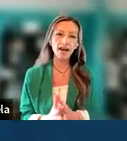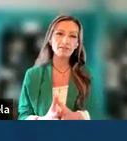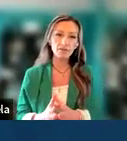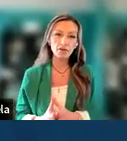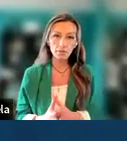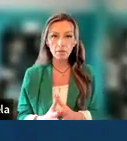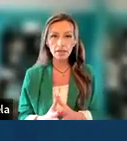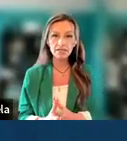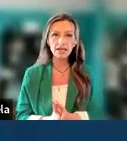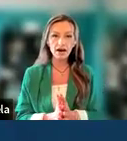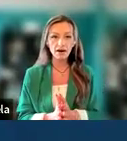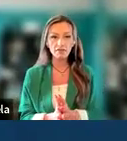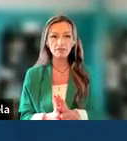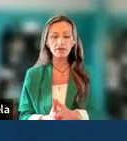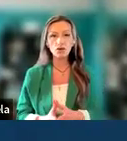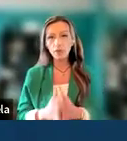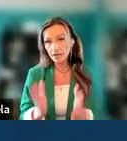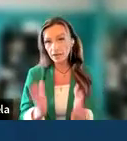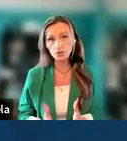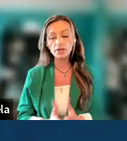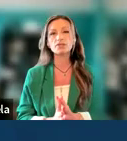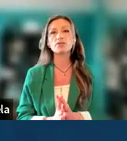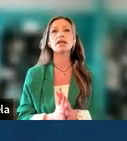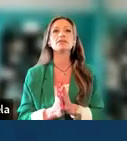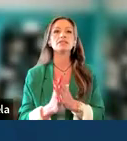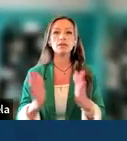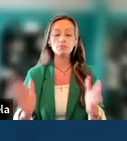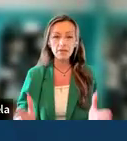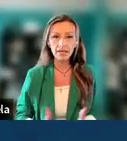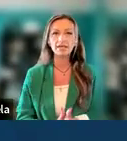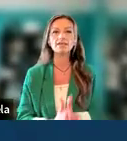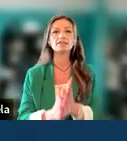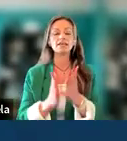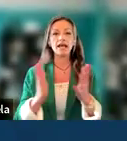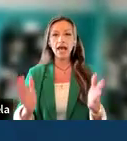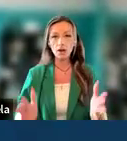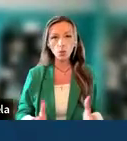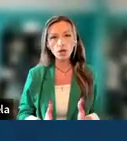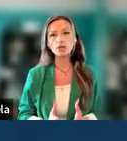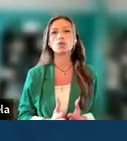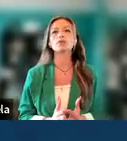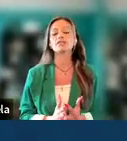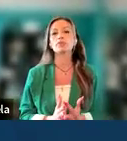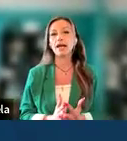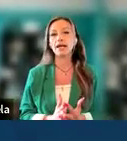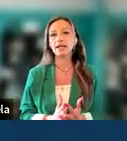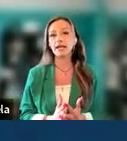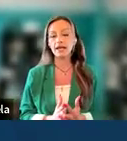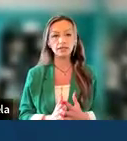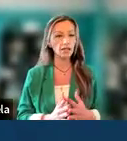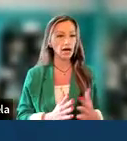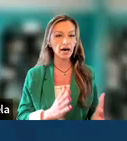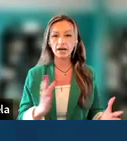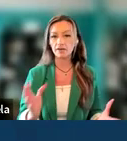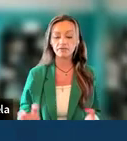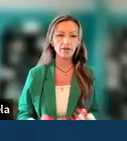was a 5-year commitment of random drug screens and meetings and work towards sobriety and